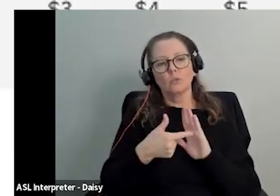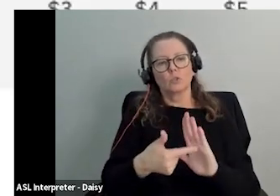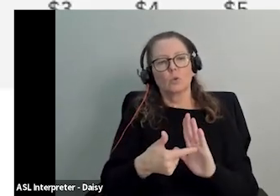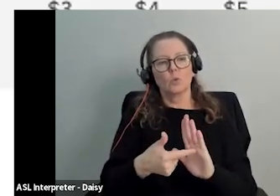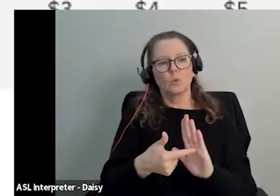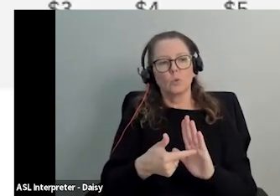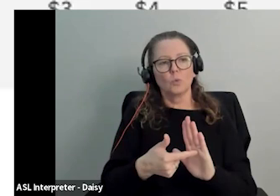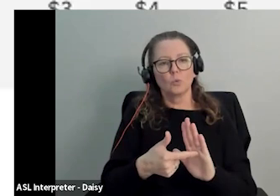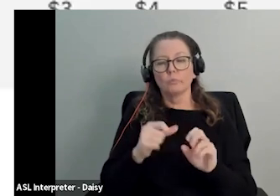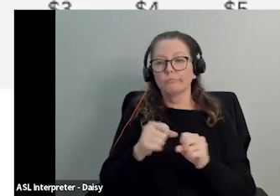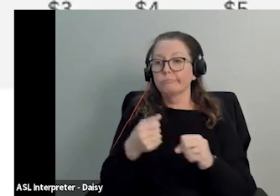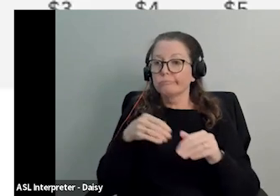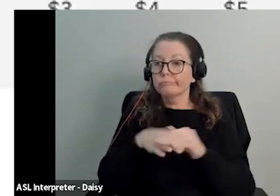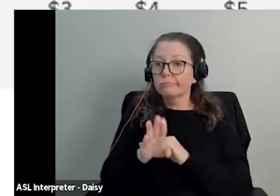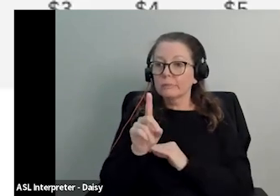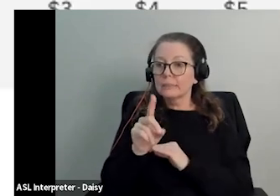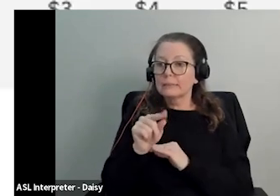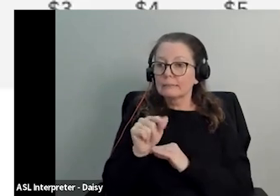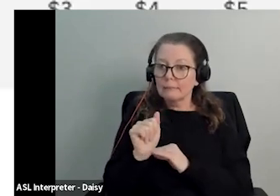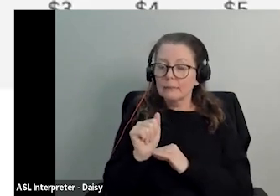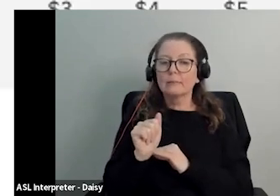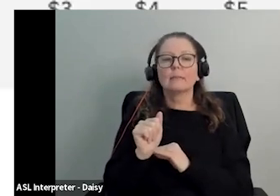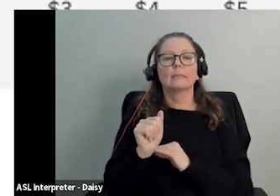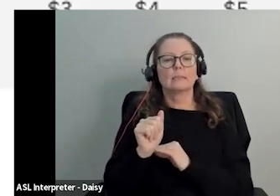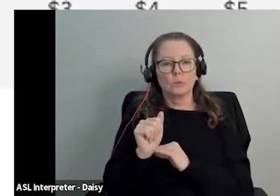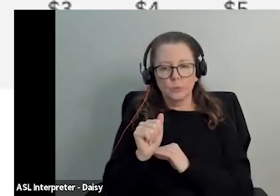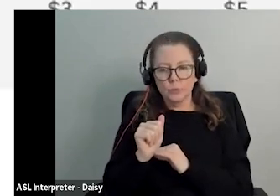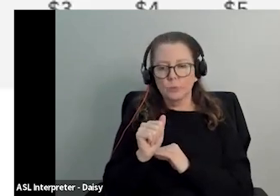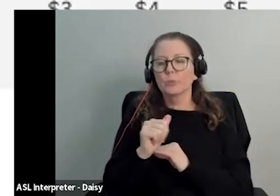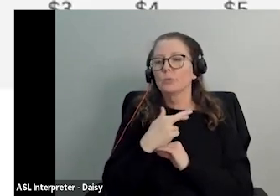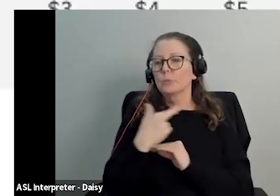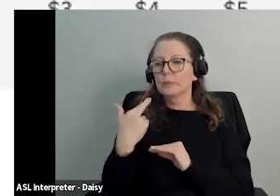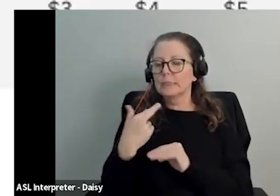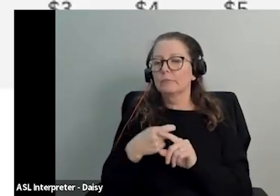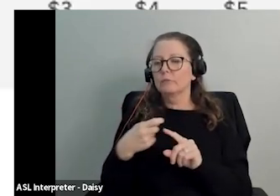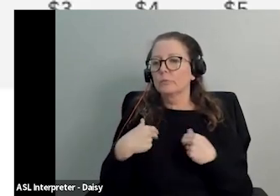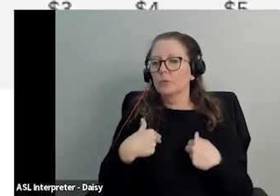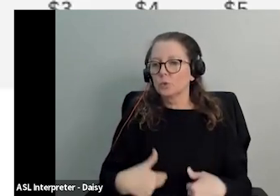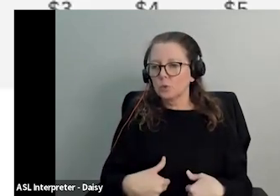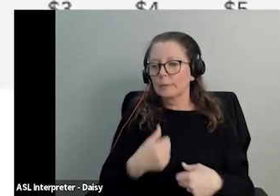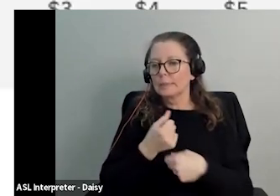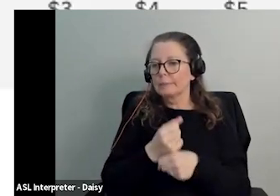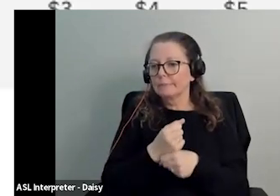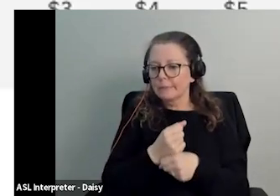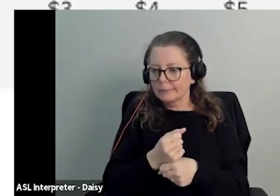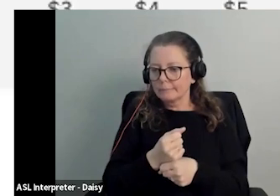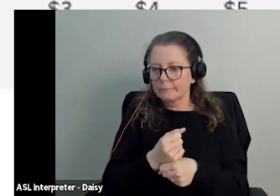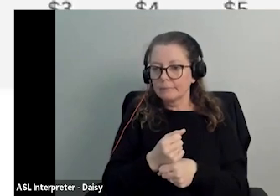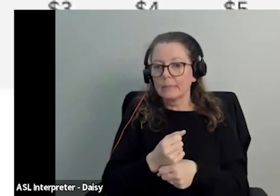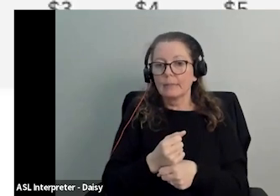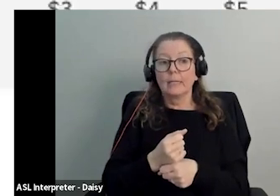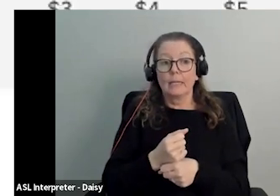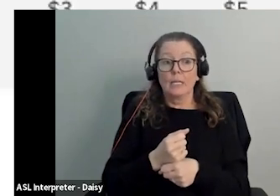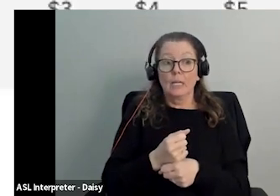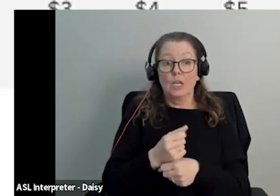data breaches really are often a matter of human risk factors. And when you design for accessibility, you're designing